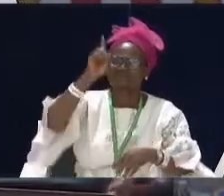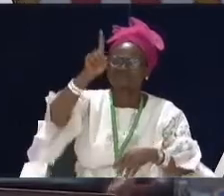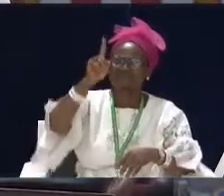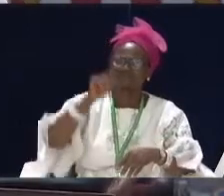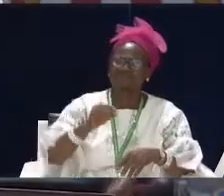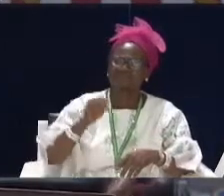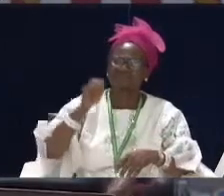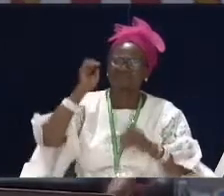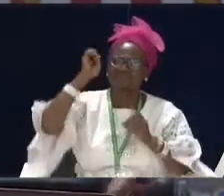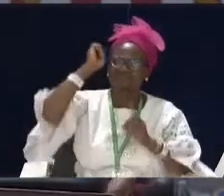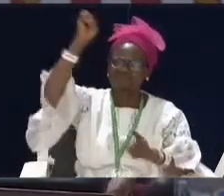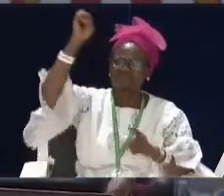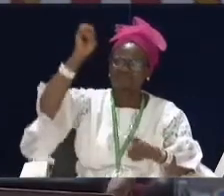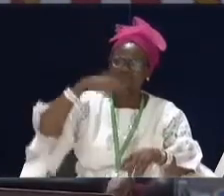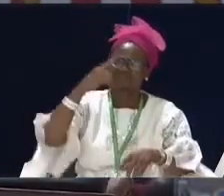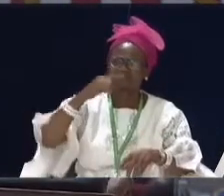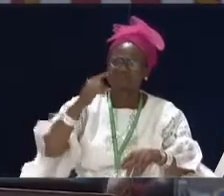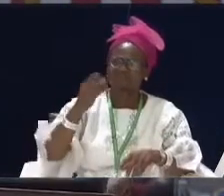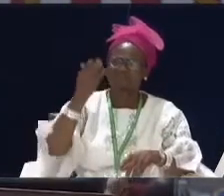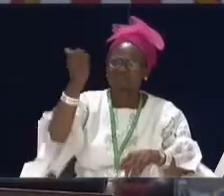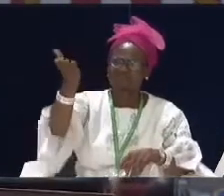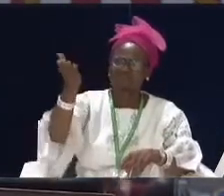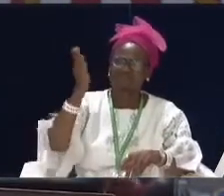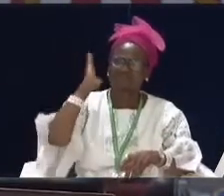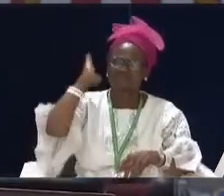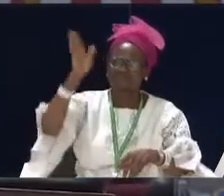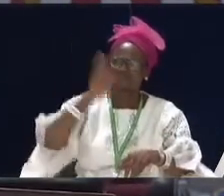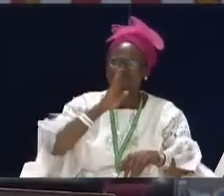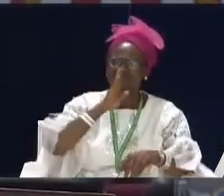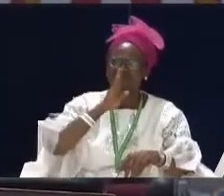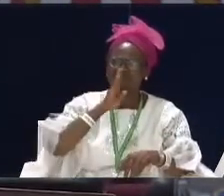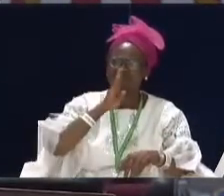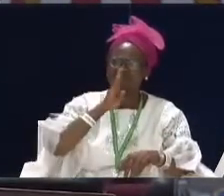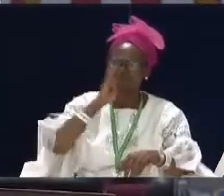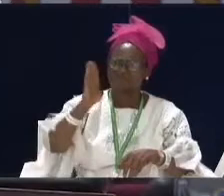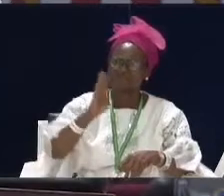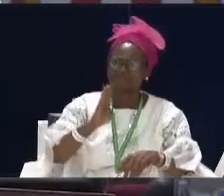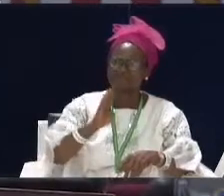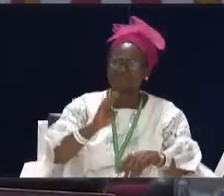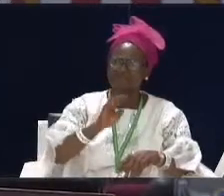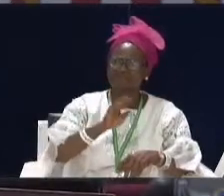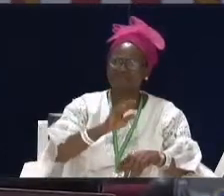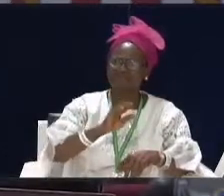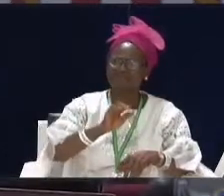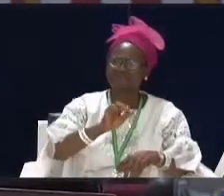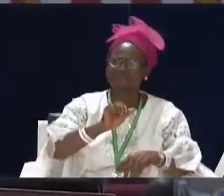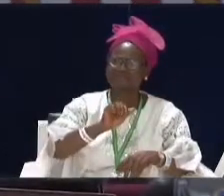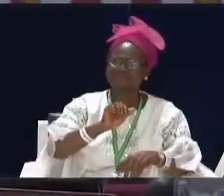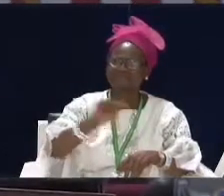He said there will be a bit of wealth transfer.